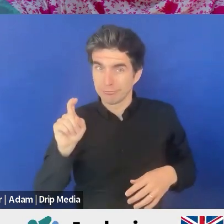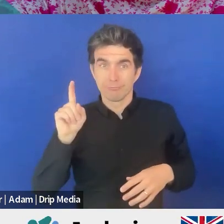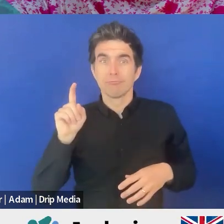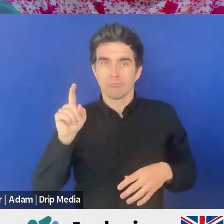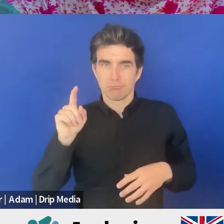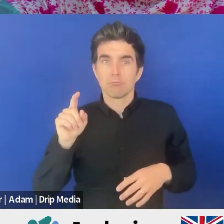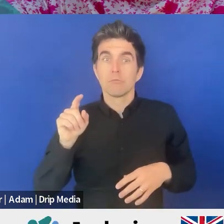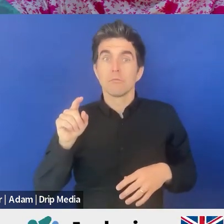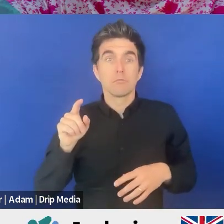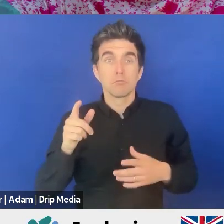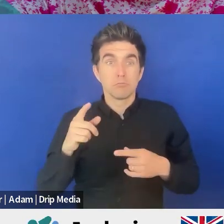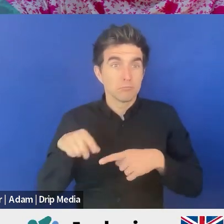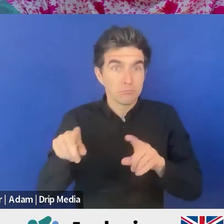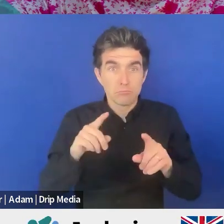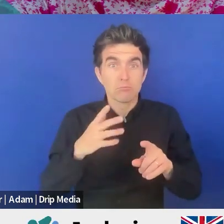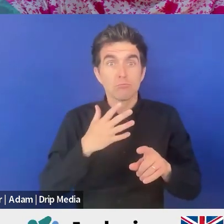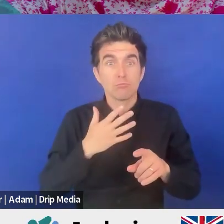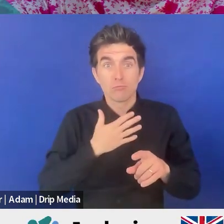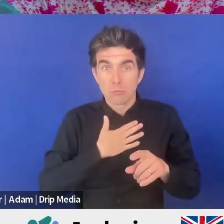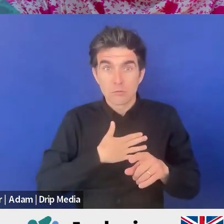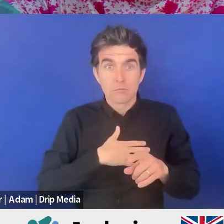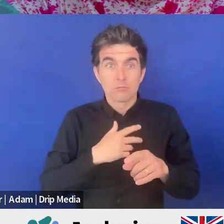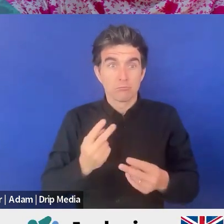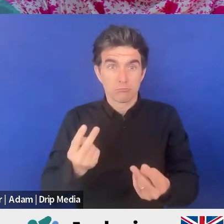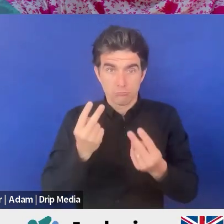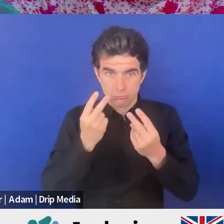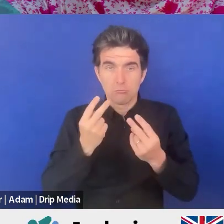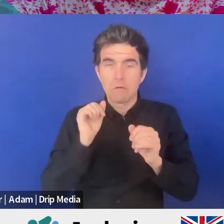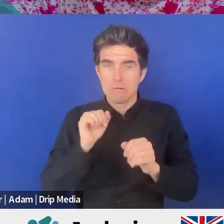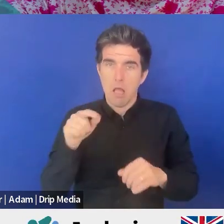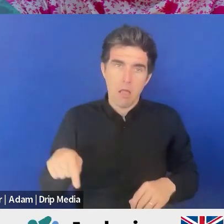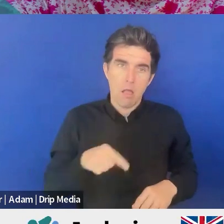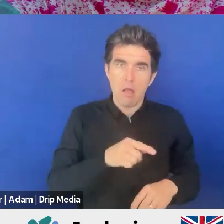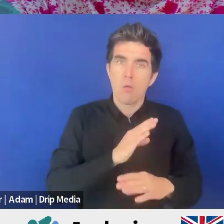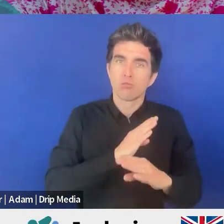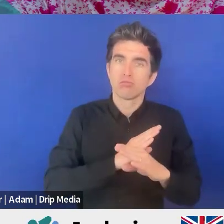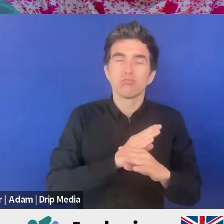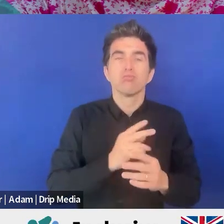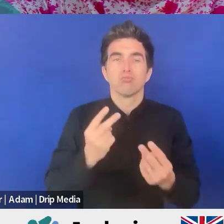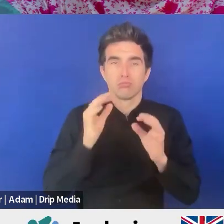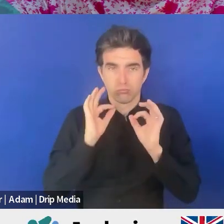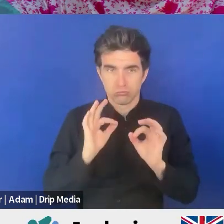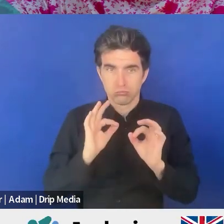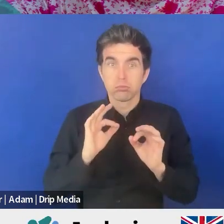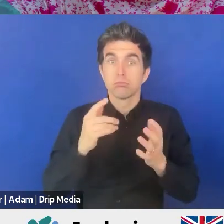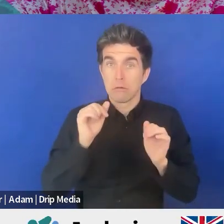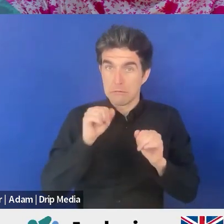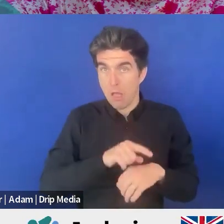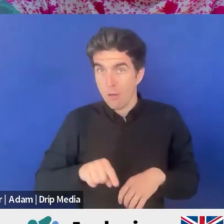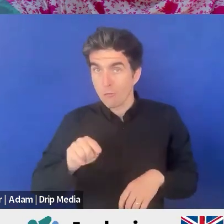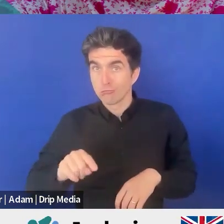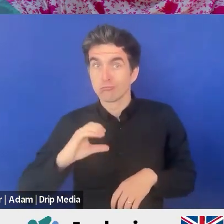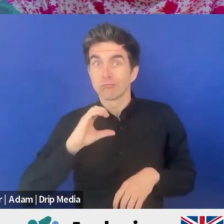closed captions, which is available during the webinar. And to view captions in Zoom, click the closed caption